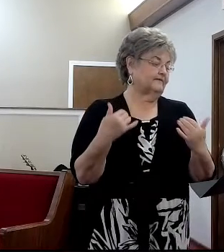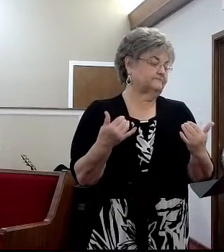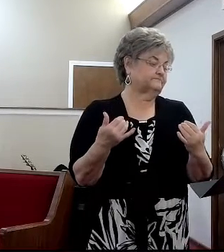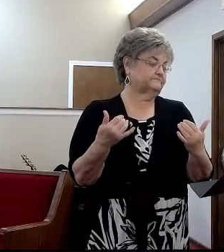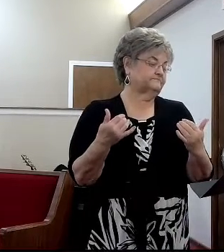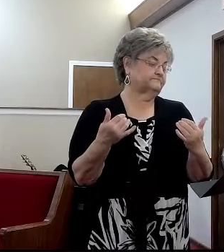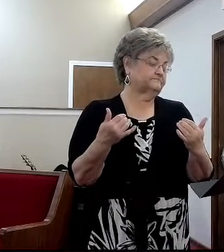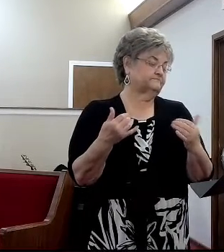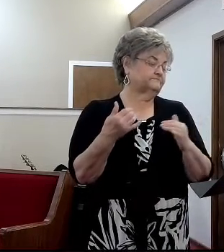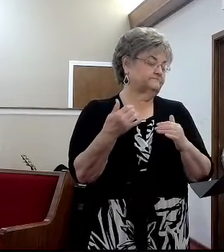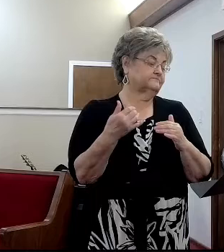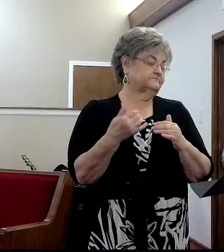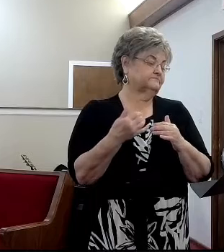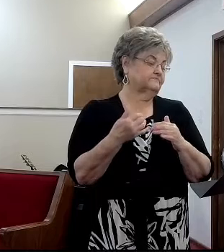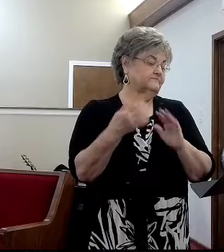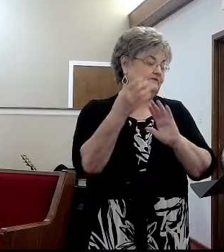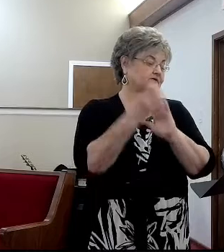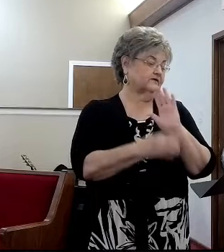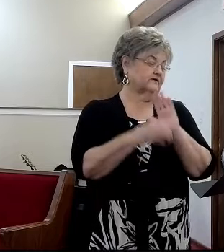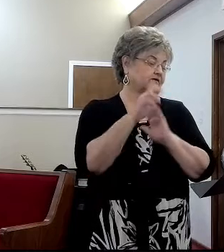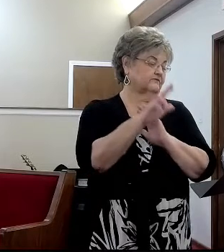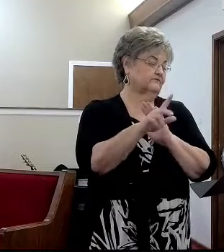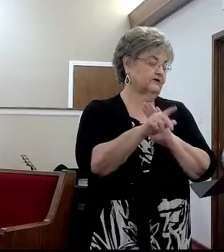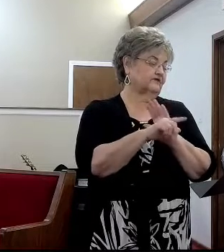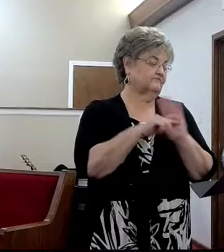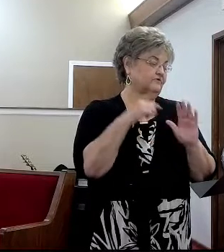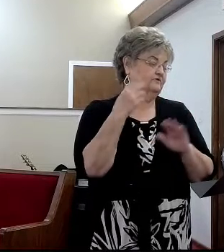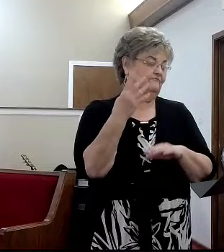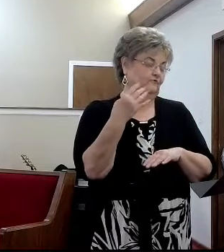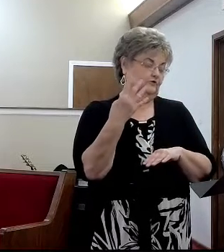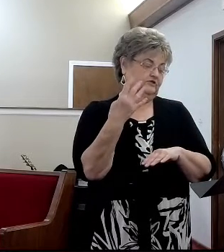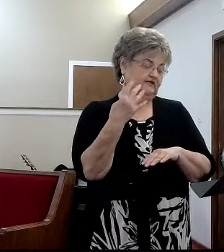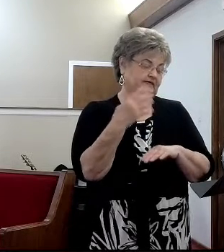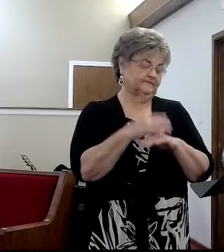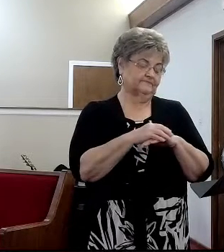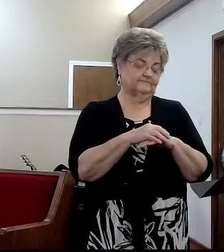let's see. Proverbs 3:14.